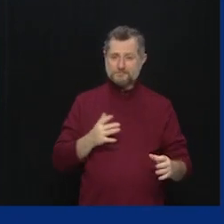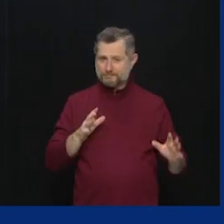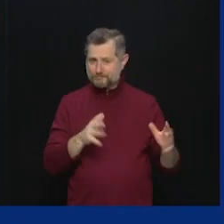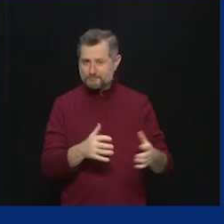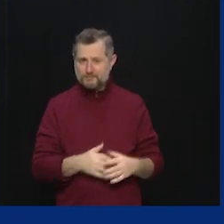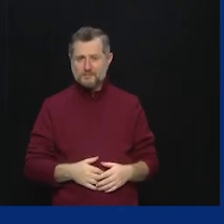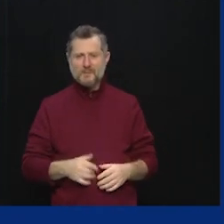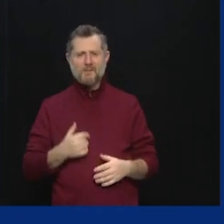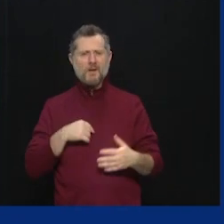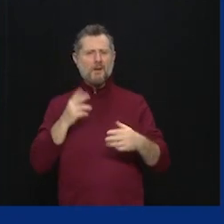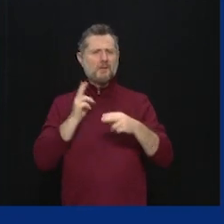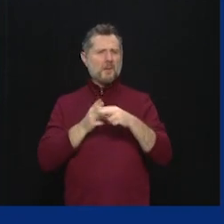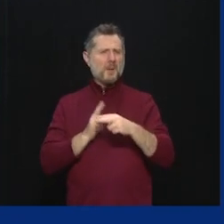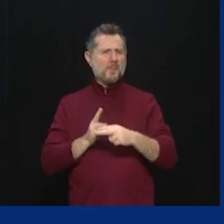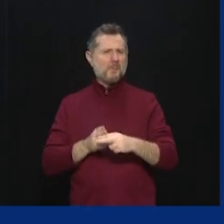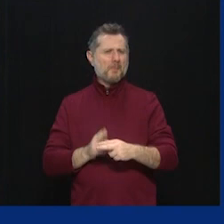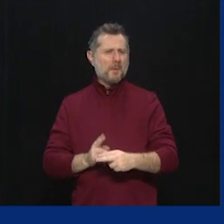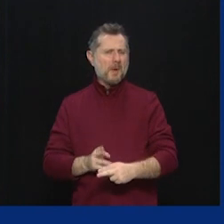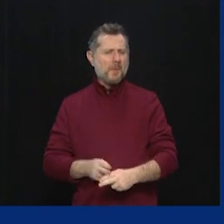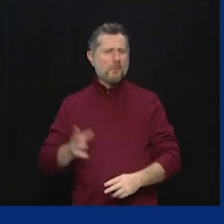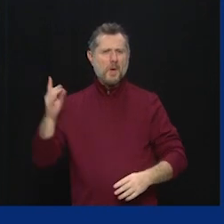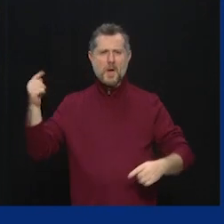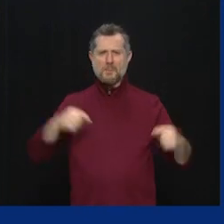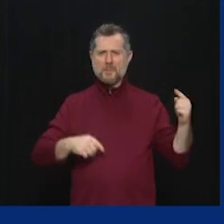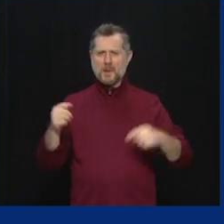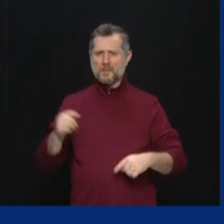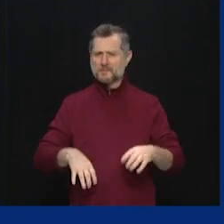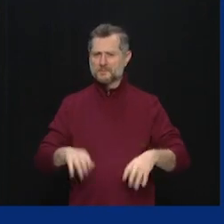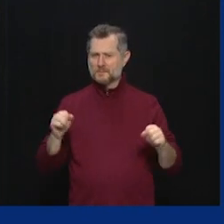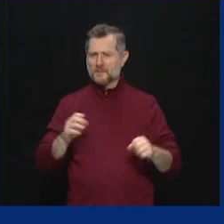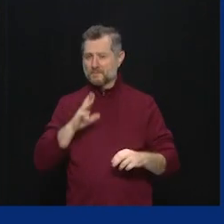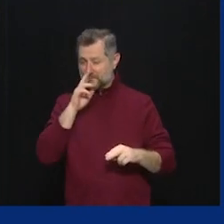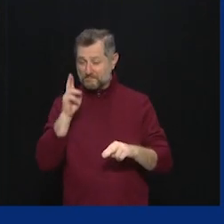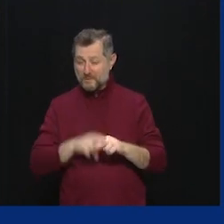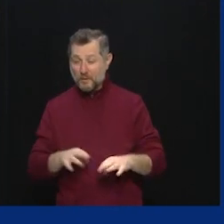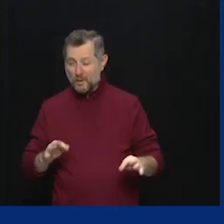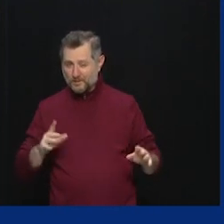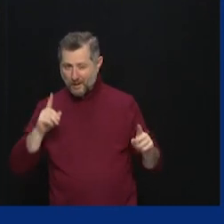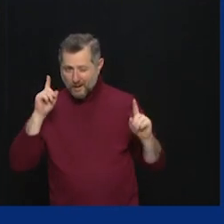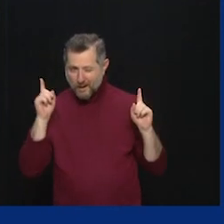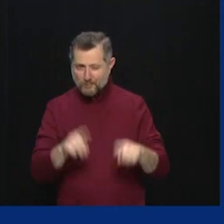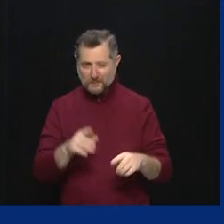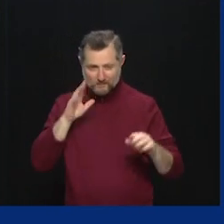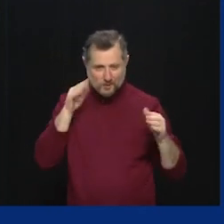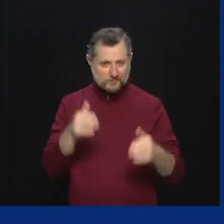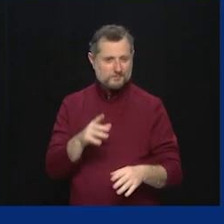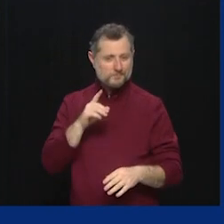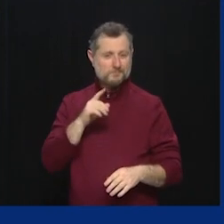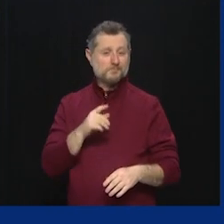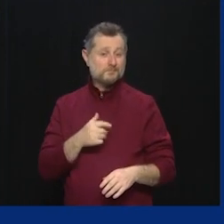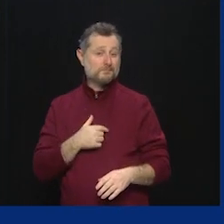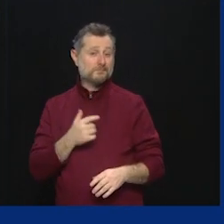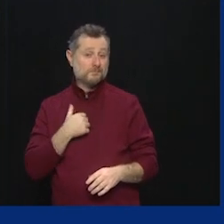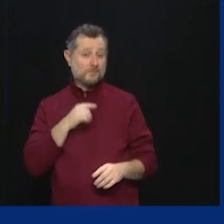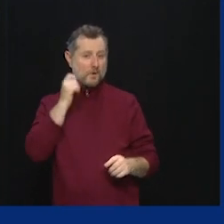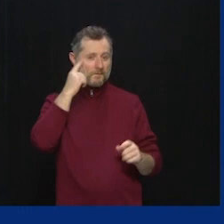on the fun, but also as your governor, I'm real excited about the economic impact that this is going to